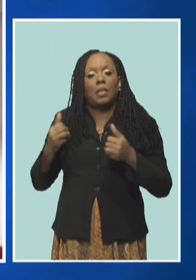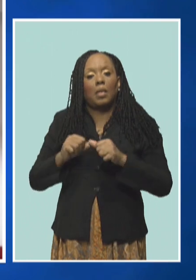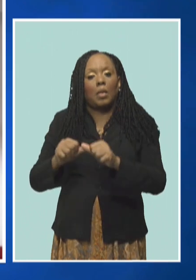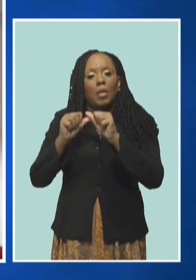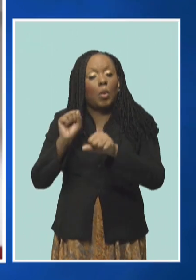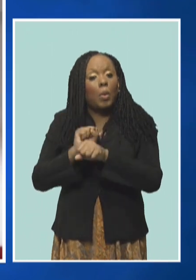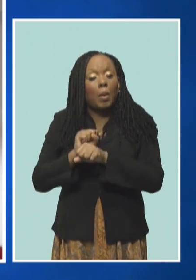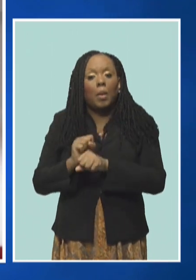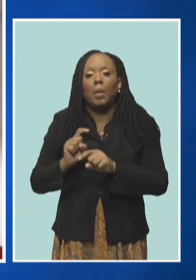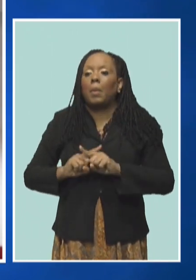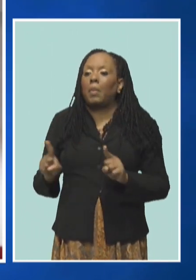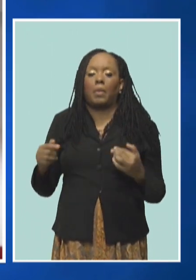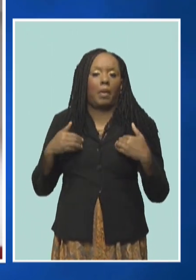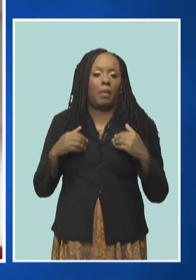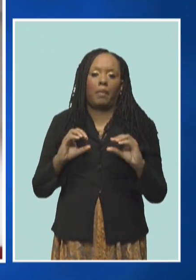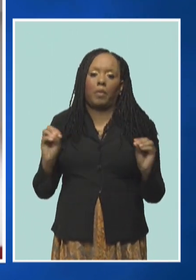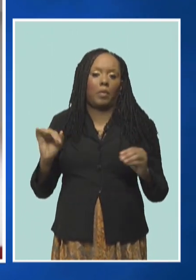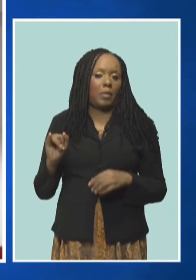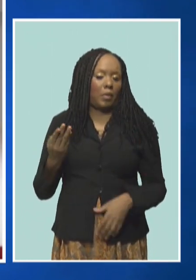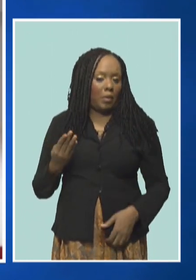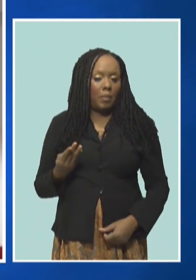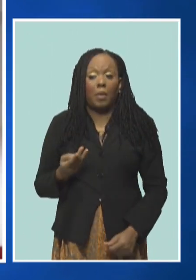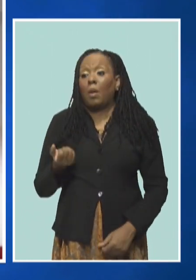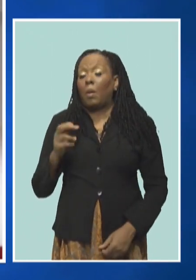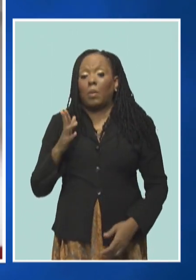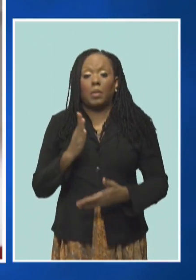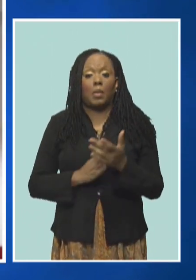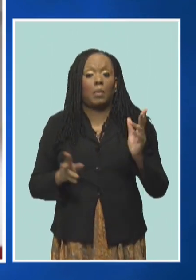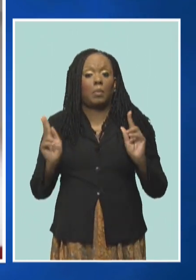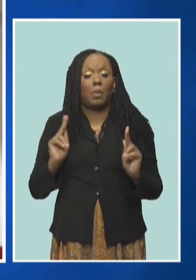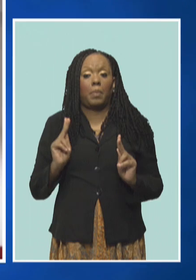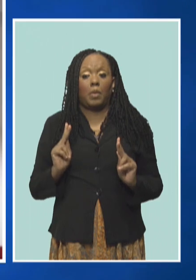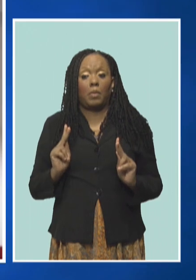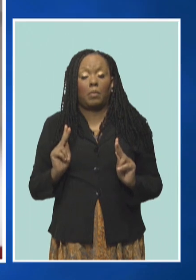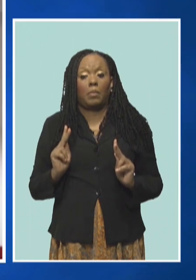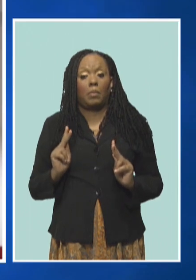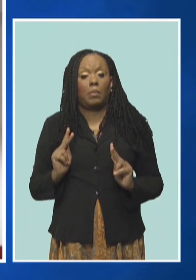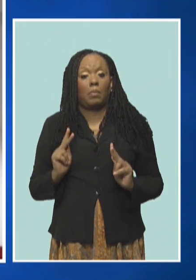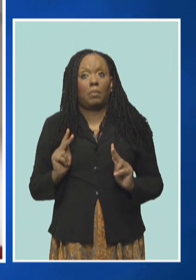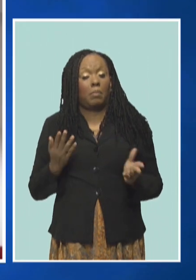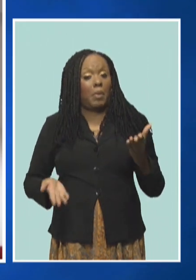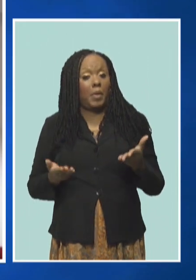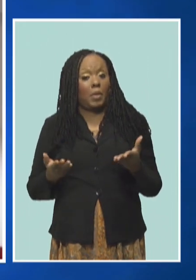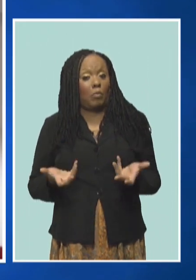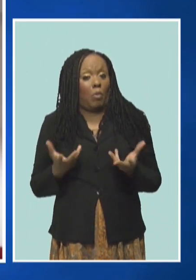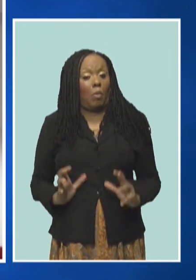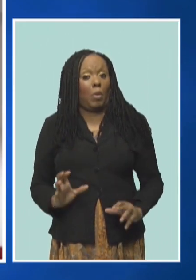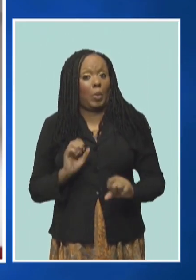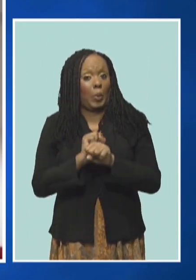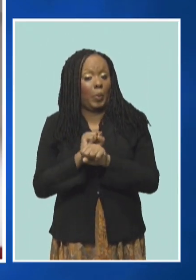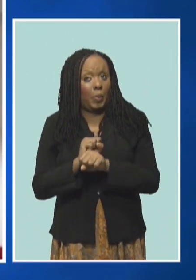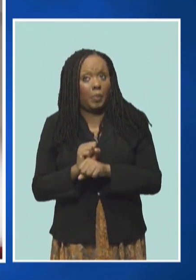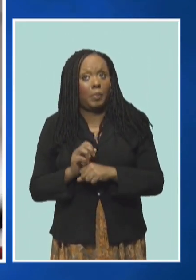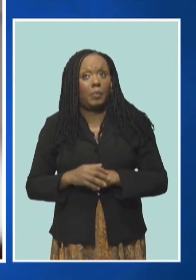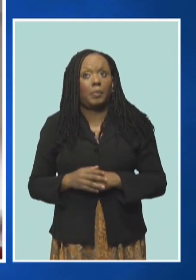not either employed or actively seeking employment. And Right. again, they may not be participating in